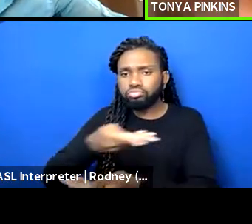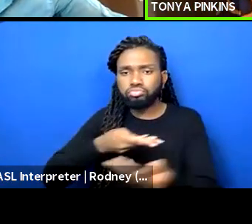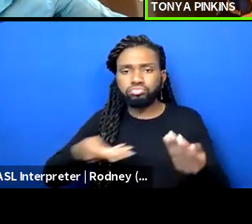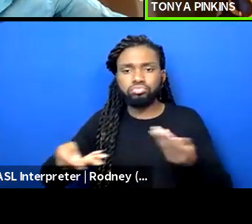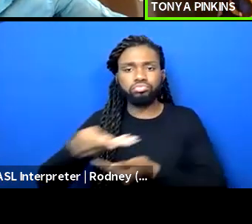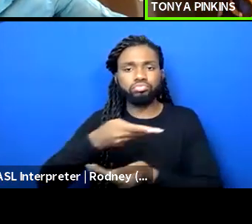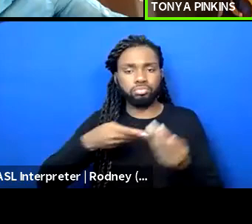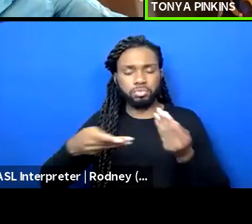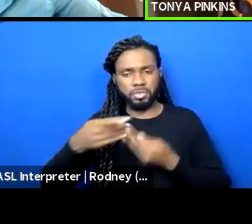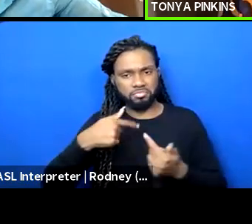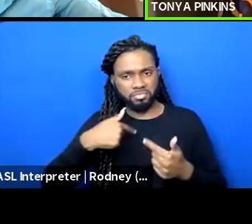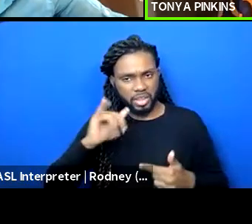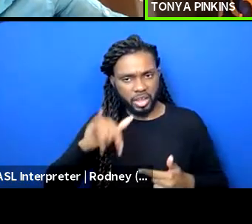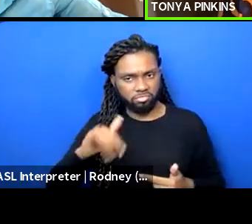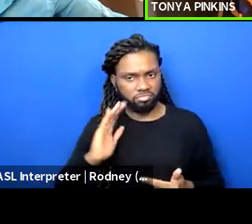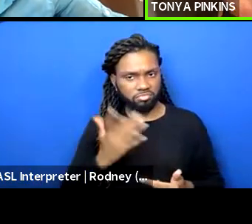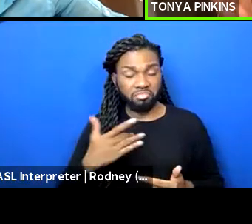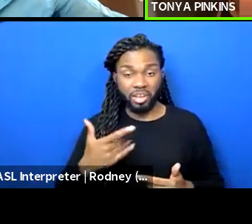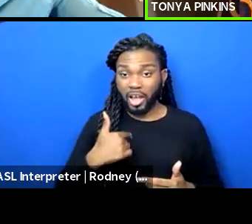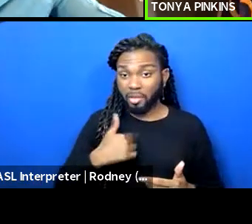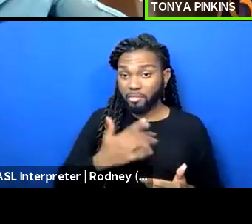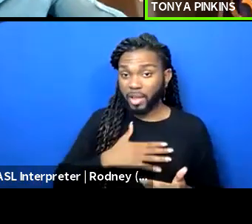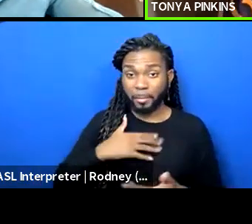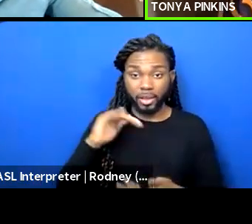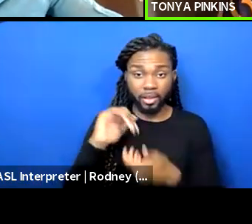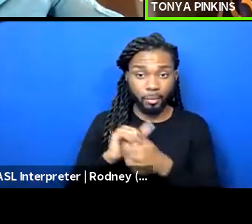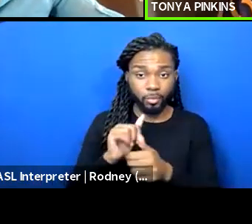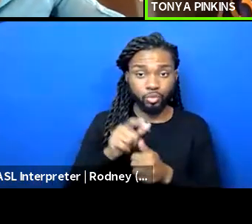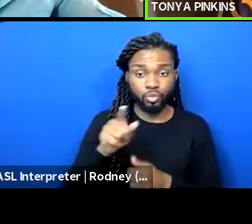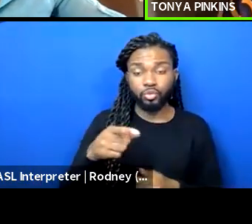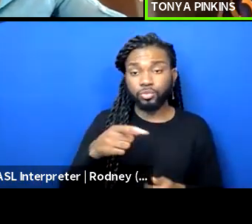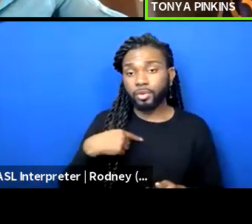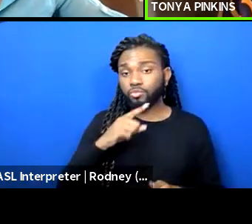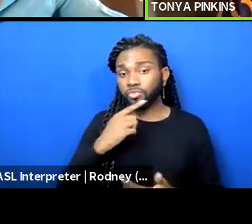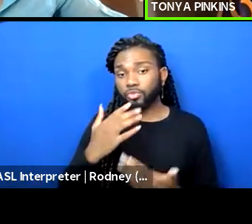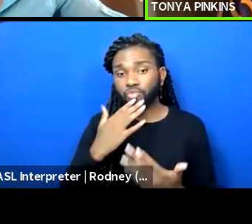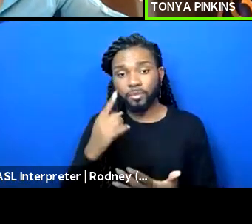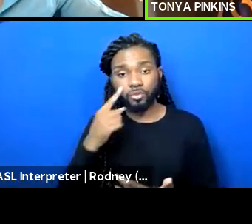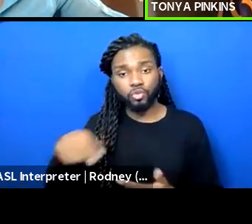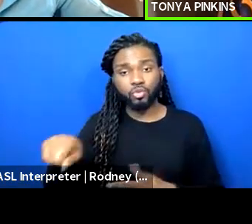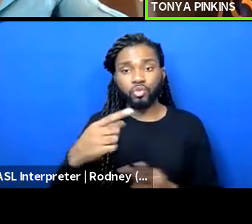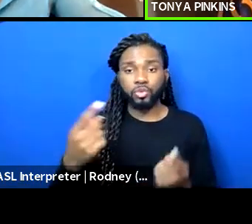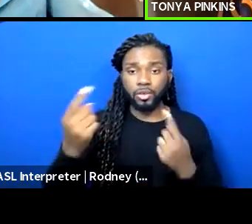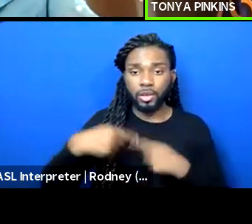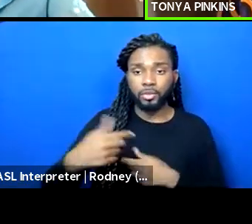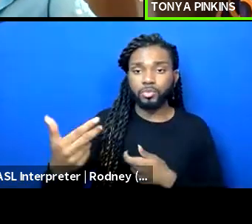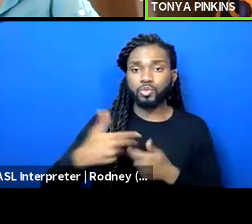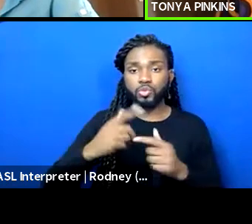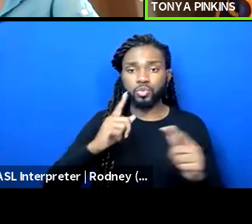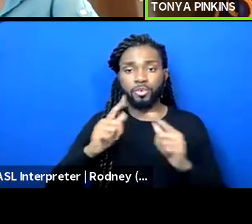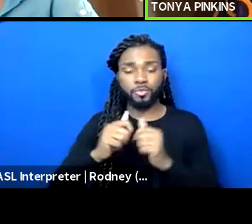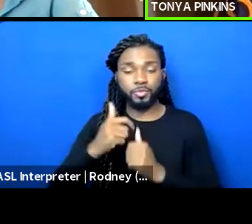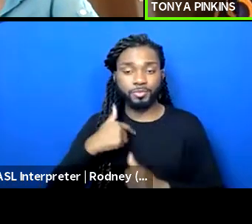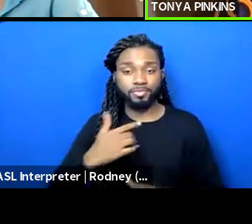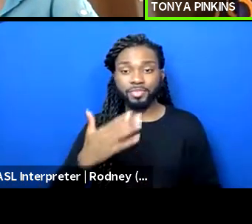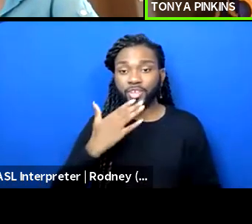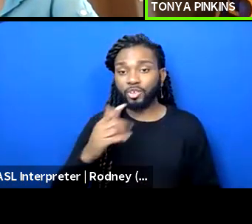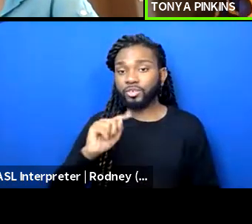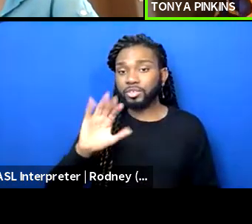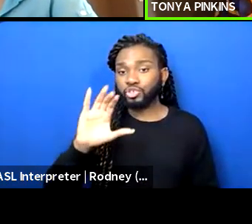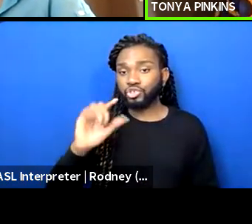another. I'm happy to collaborate with you. I'm grateful to you all for coming and being in conversation with me. Thank you to